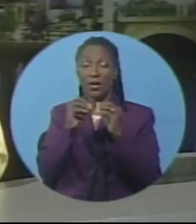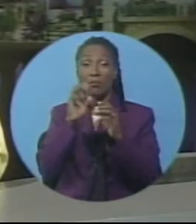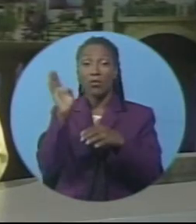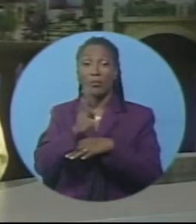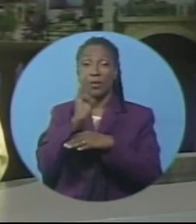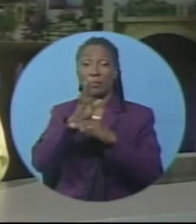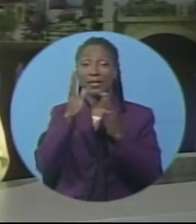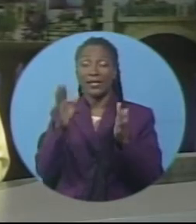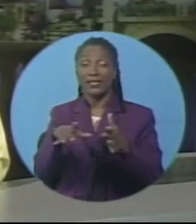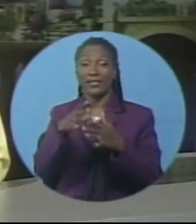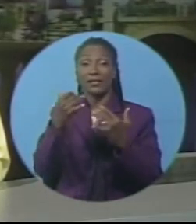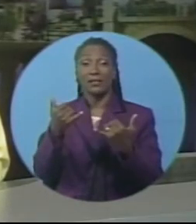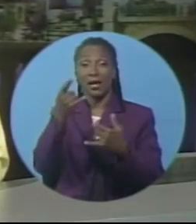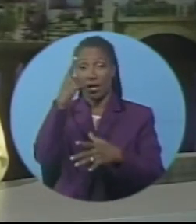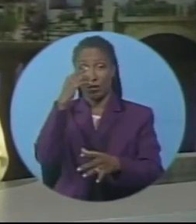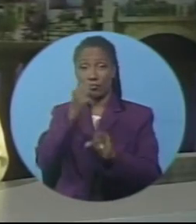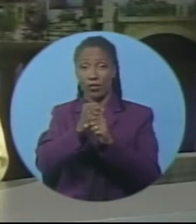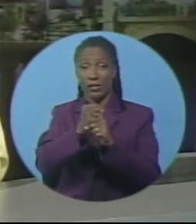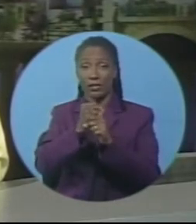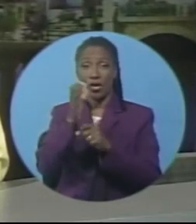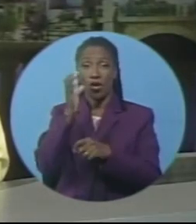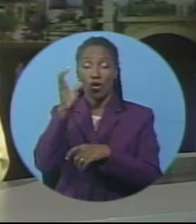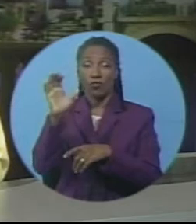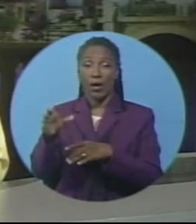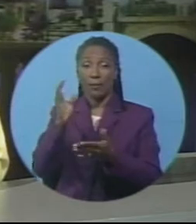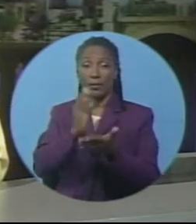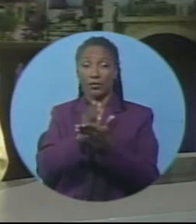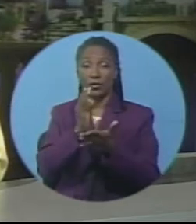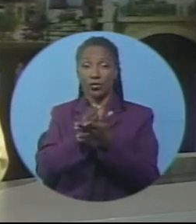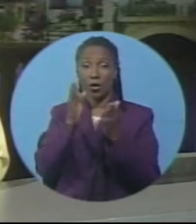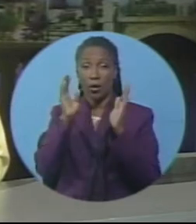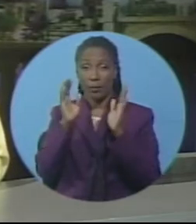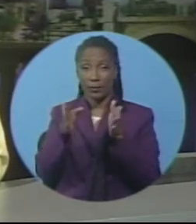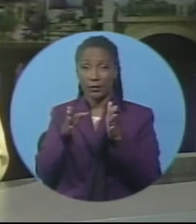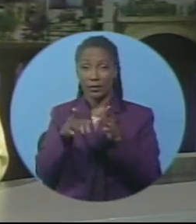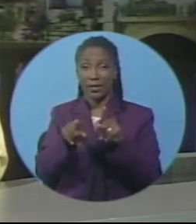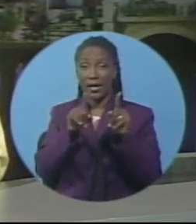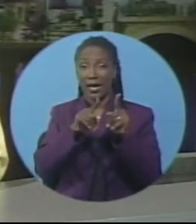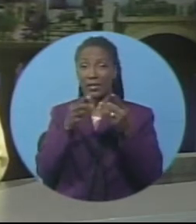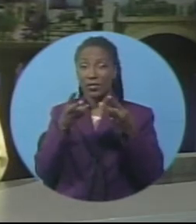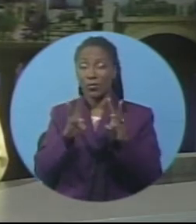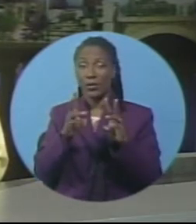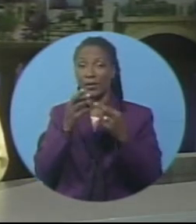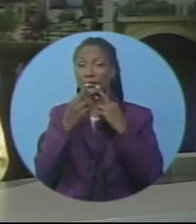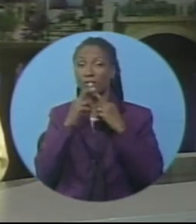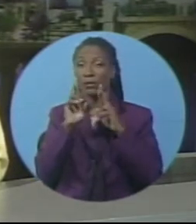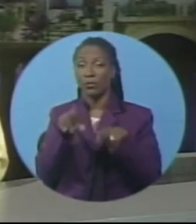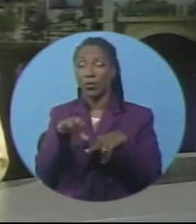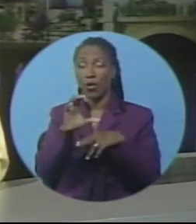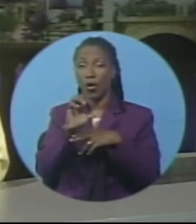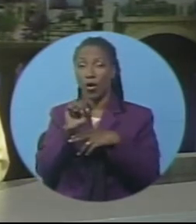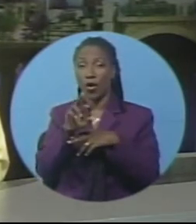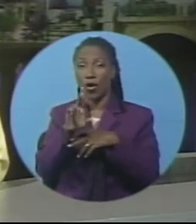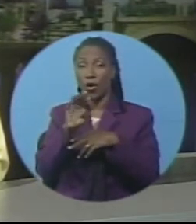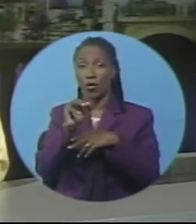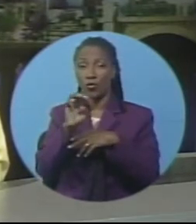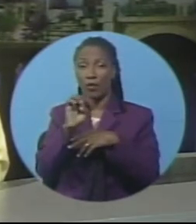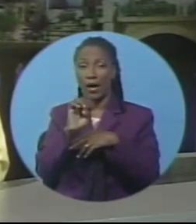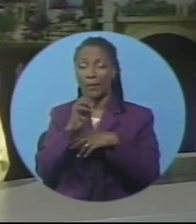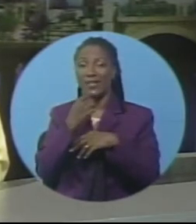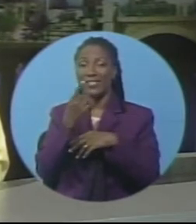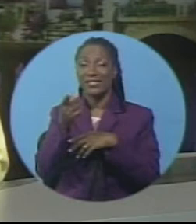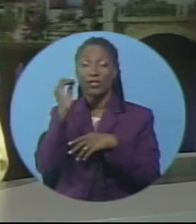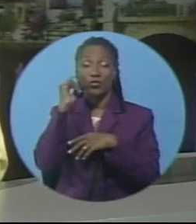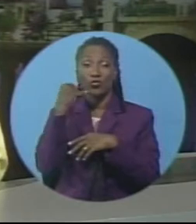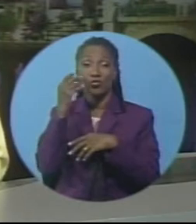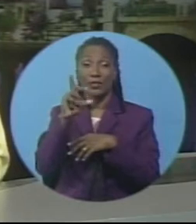More Barbadians now trust Crime Stoppers as a tool to report crime. So says Julie Dash, chairman of Crime Stoppers in Barbados and